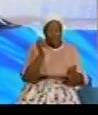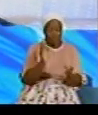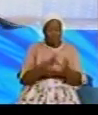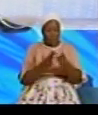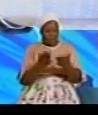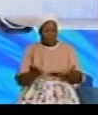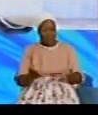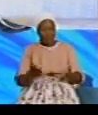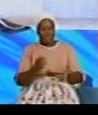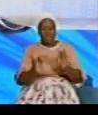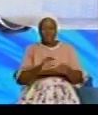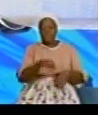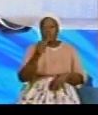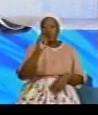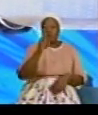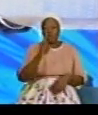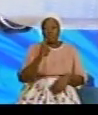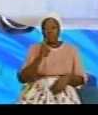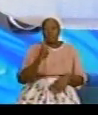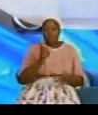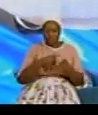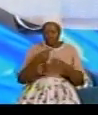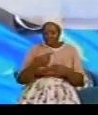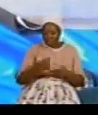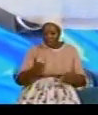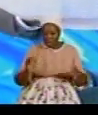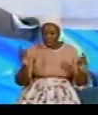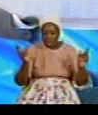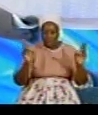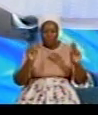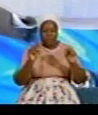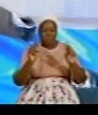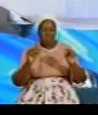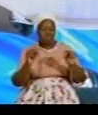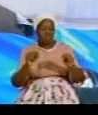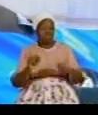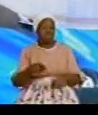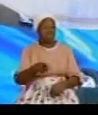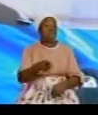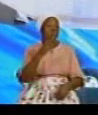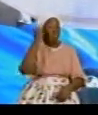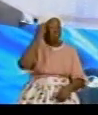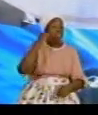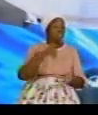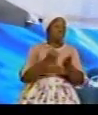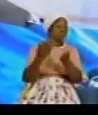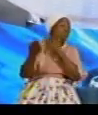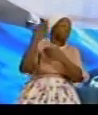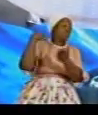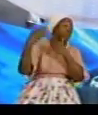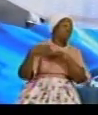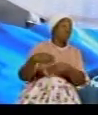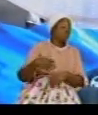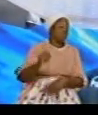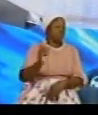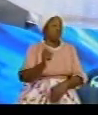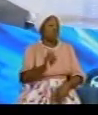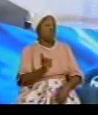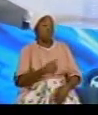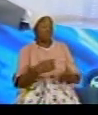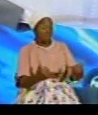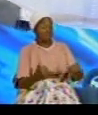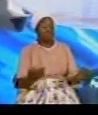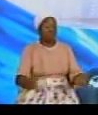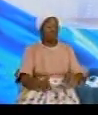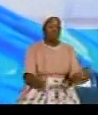say, that's in the olden days, no, it's Bible day, the Bible